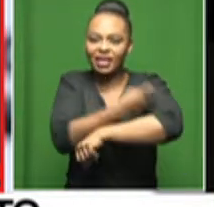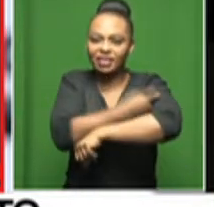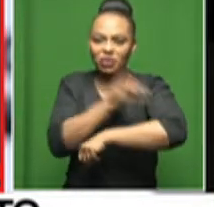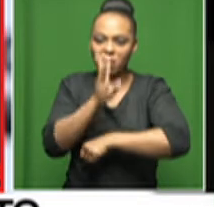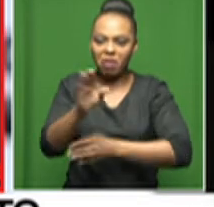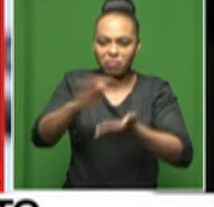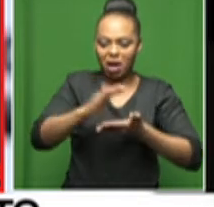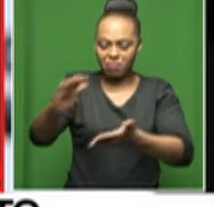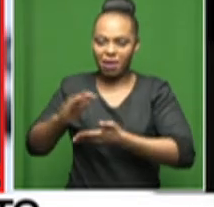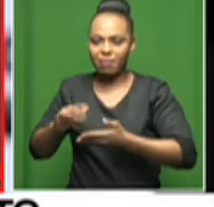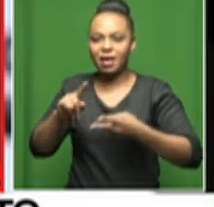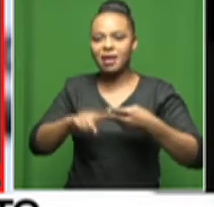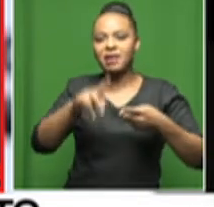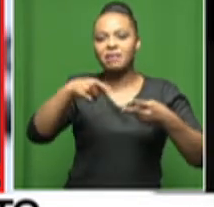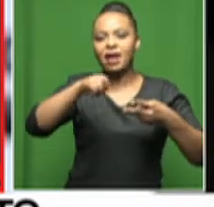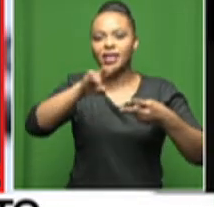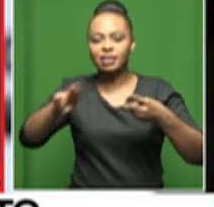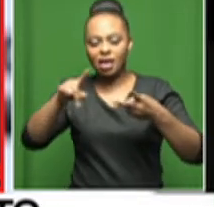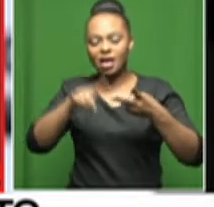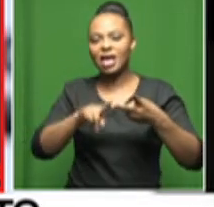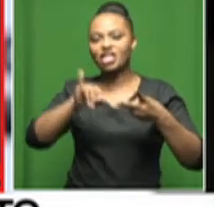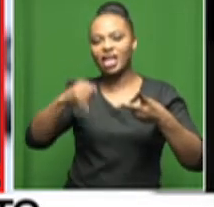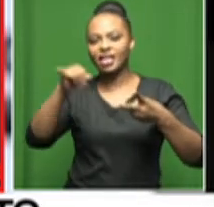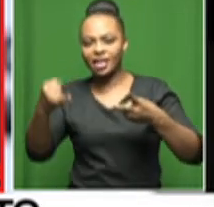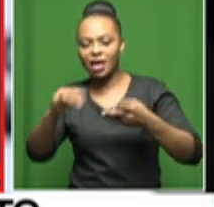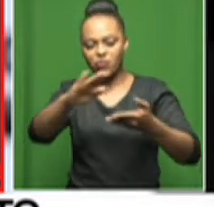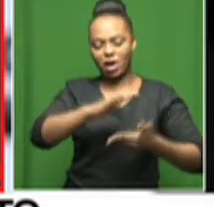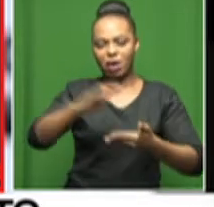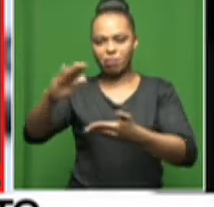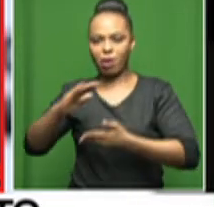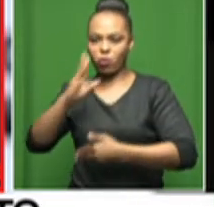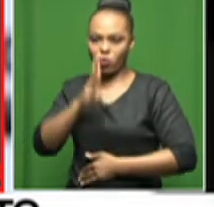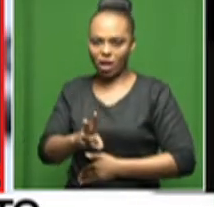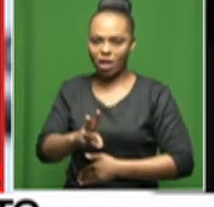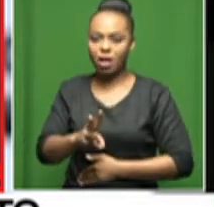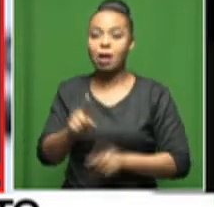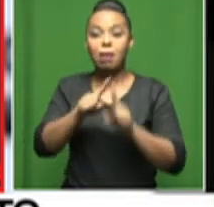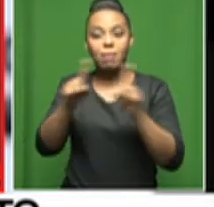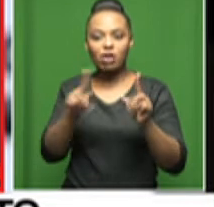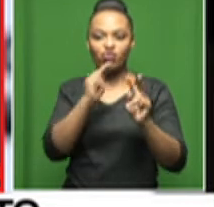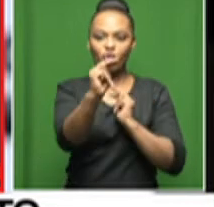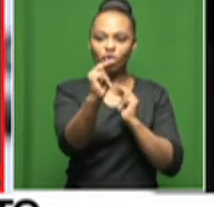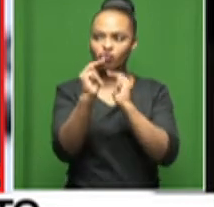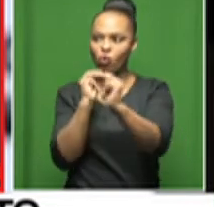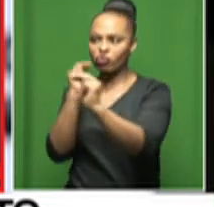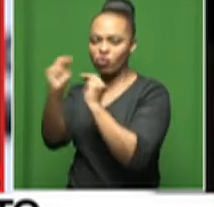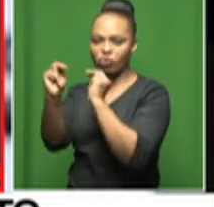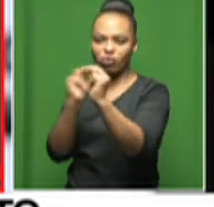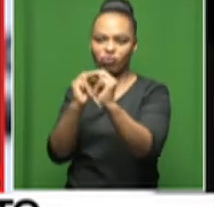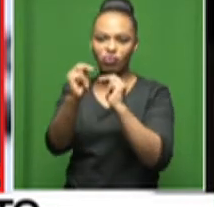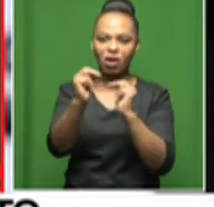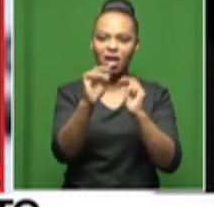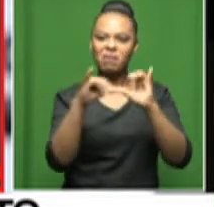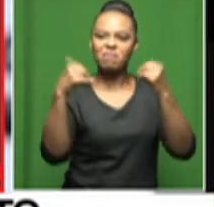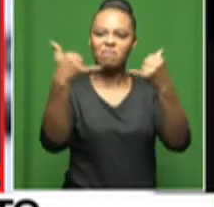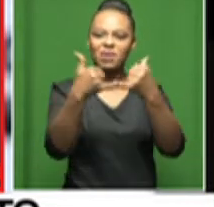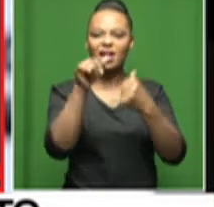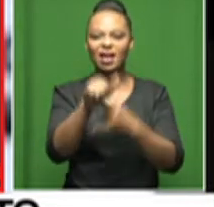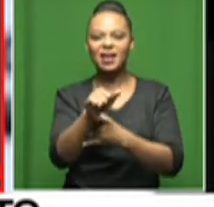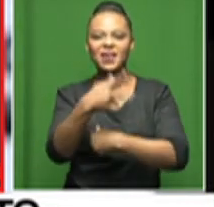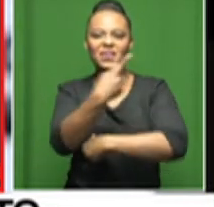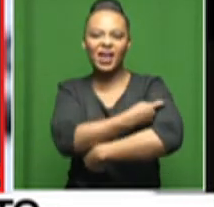Pfizer and J&J. We are also still in negotiations with a whole number of other vaccines. There